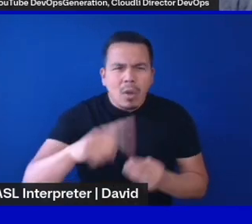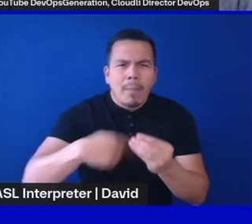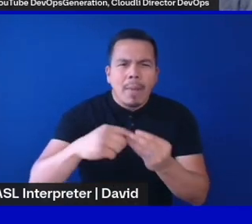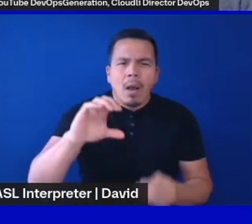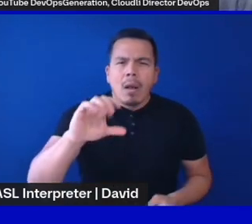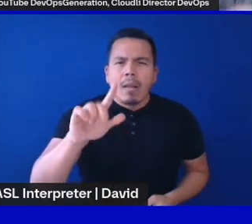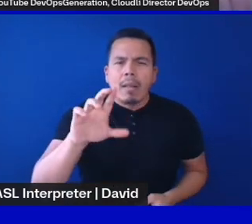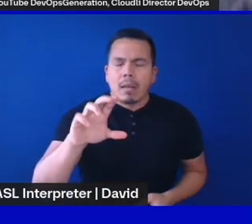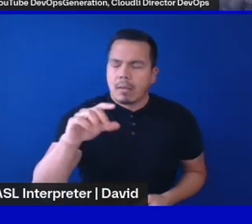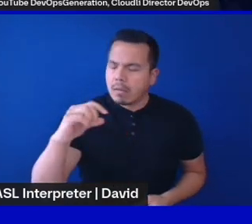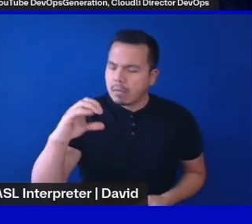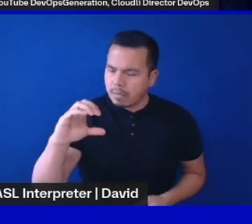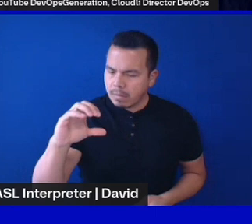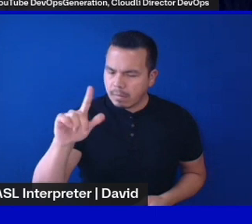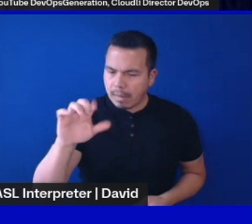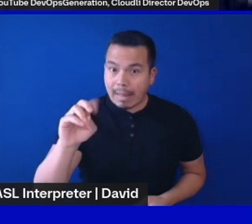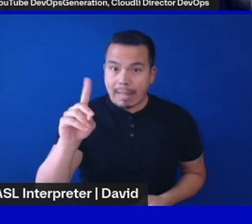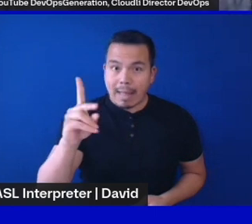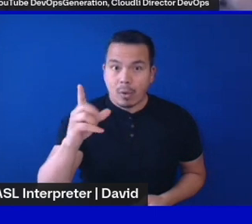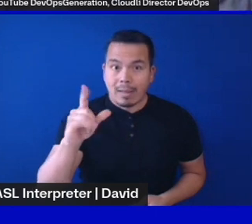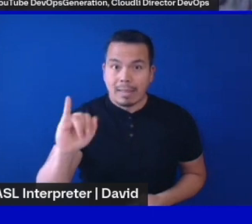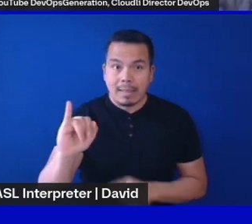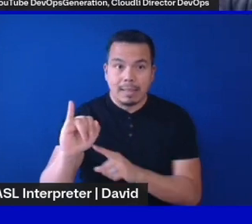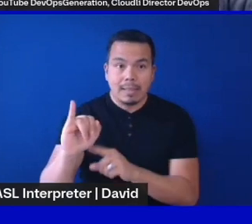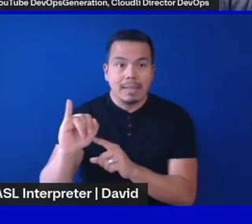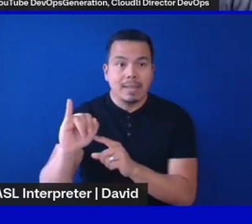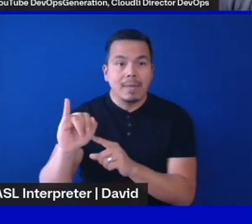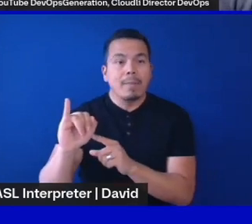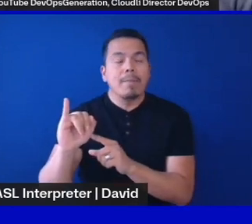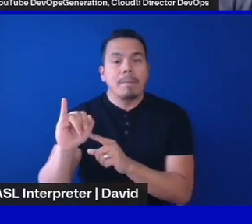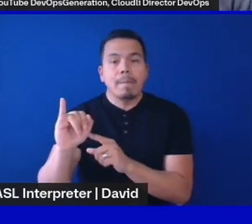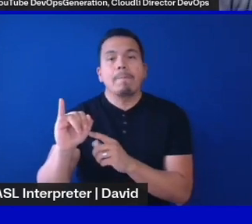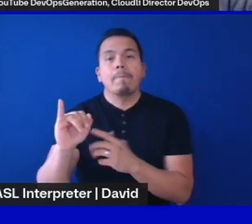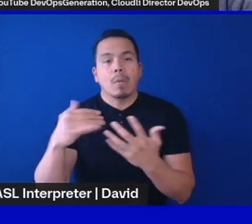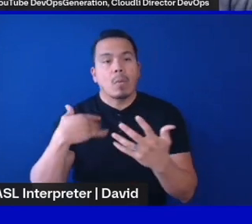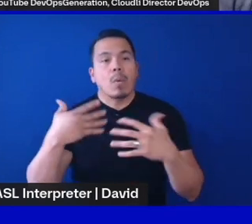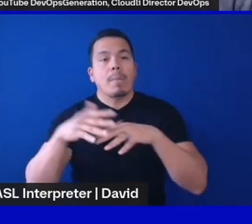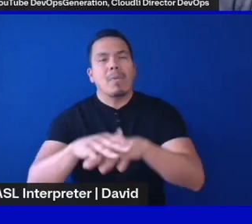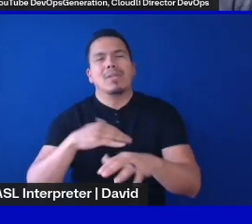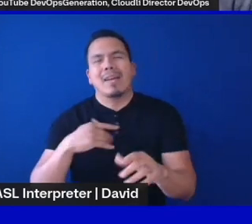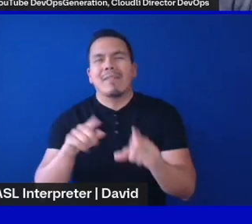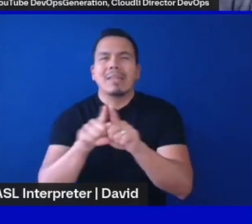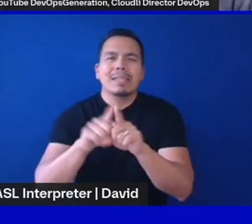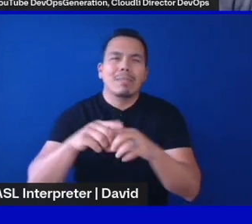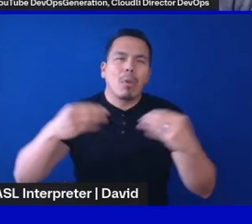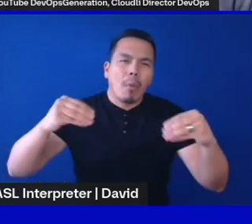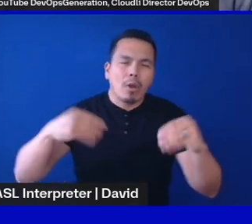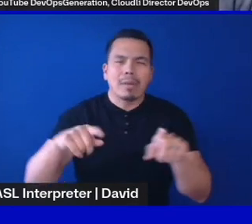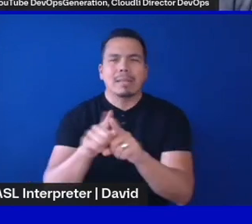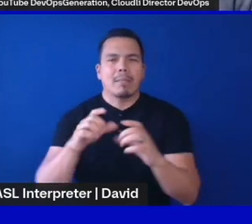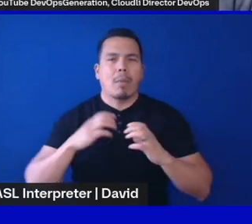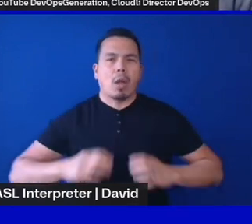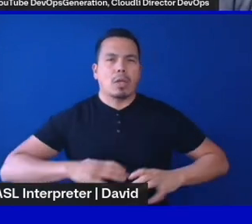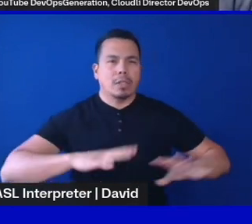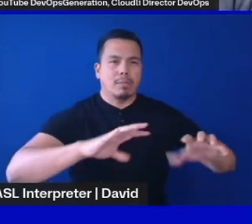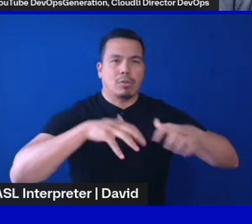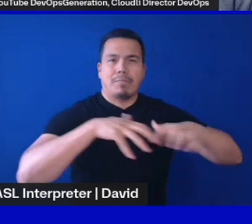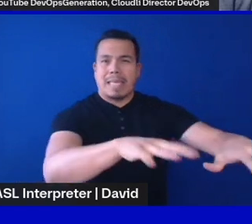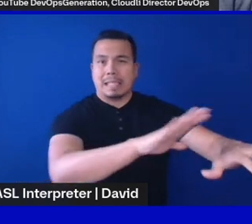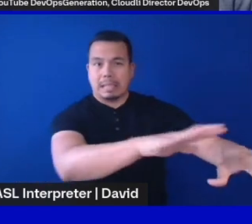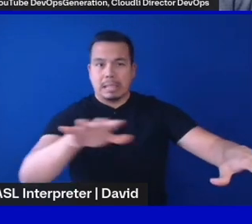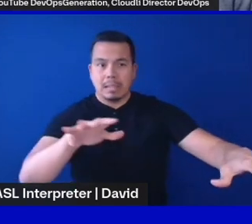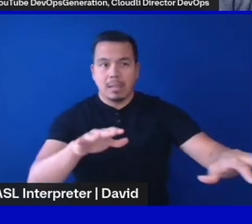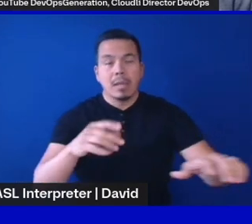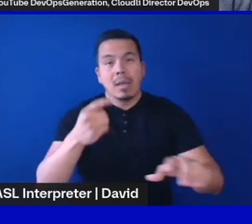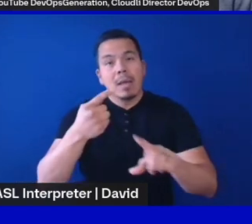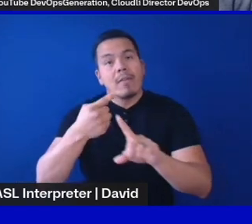can imagine, each of these companies that merged had, similar markets and similar customer bases. In fact, from a business analyst